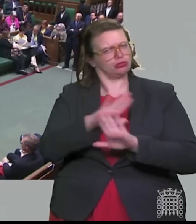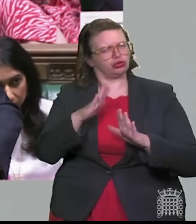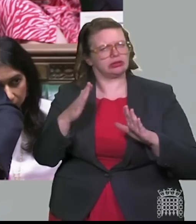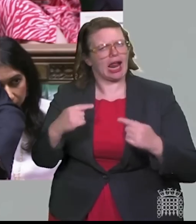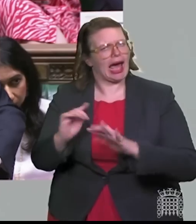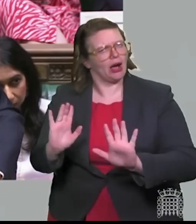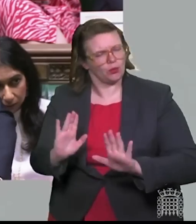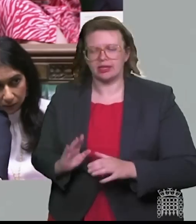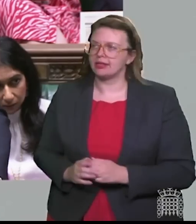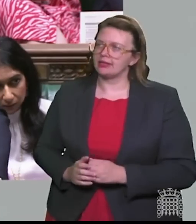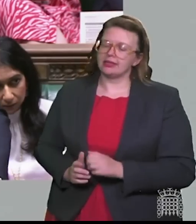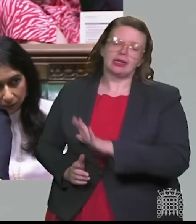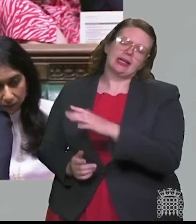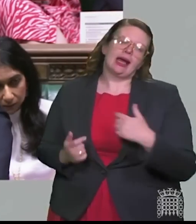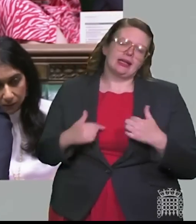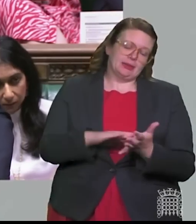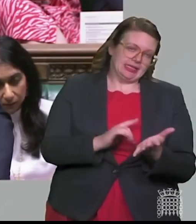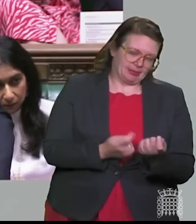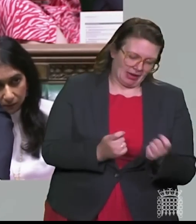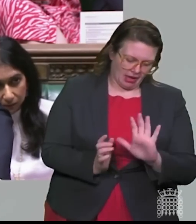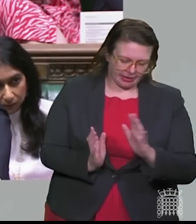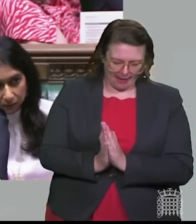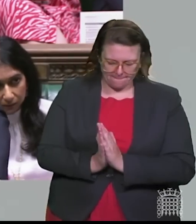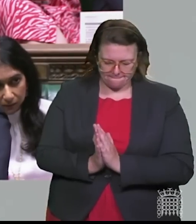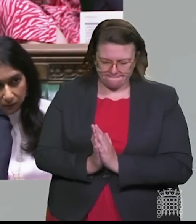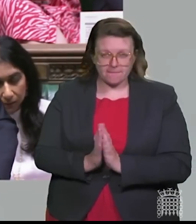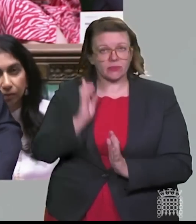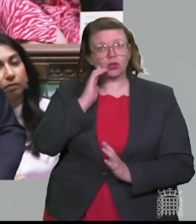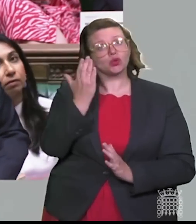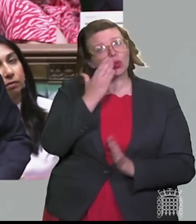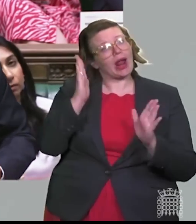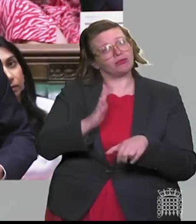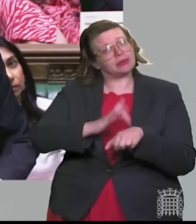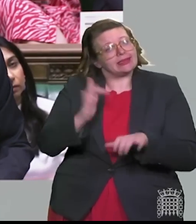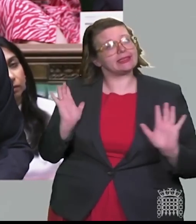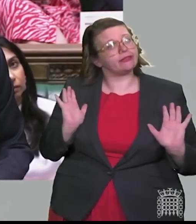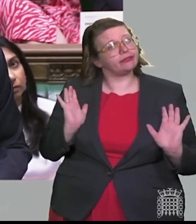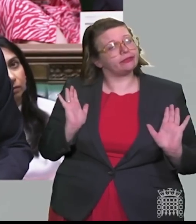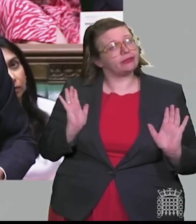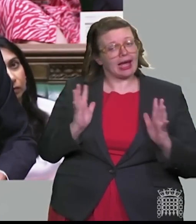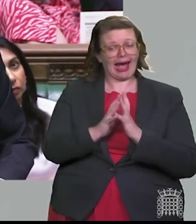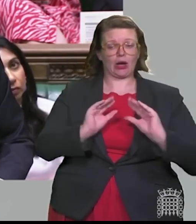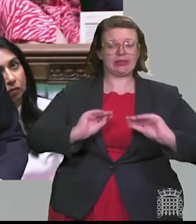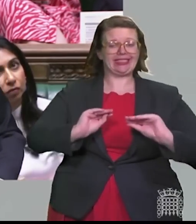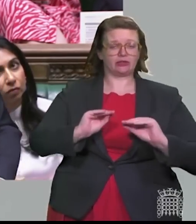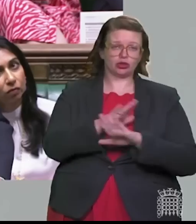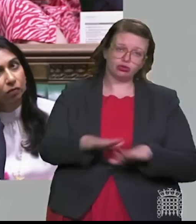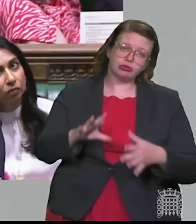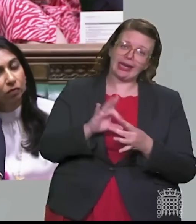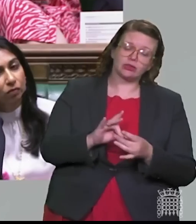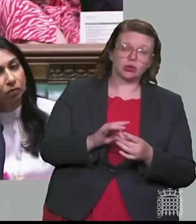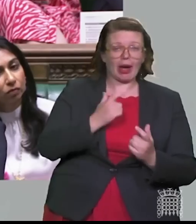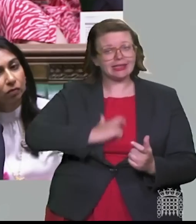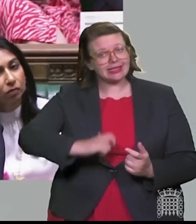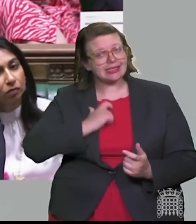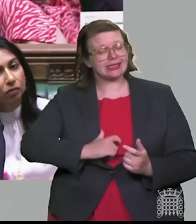sexual education and PHSE, it is absolutely right that schools are sensitive in how they teach those matters and that they should be done